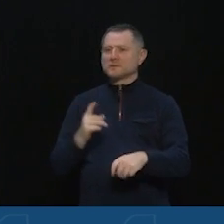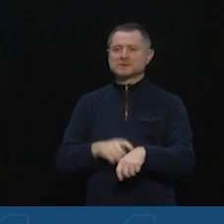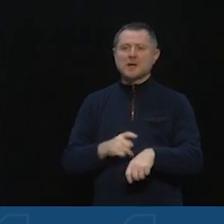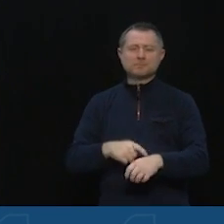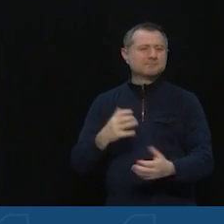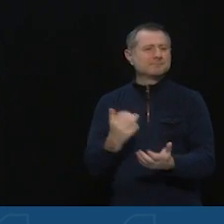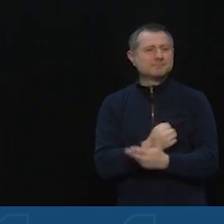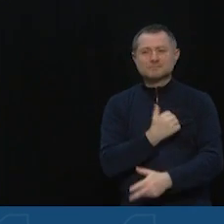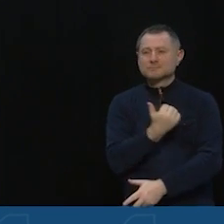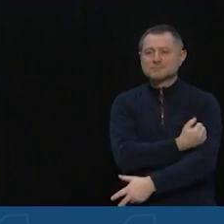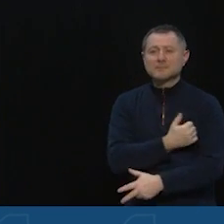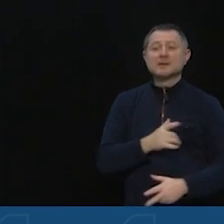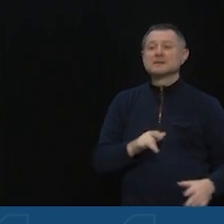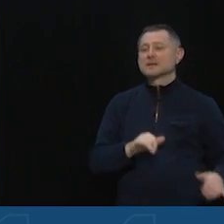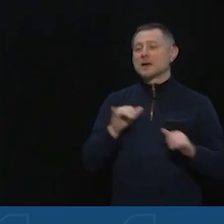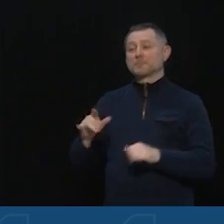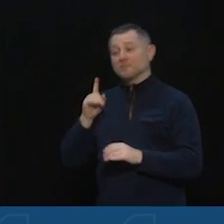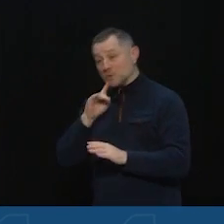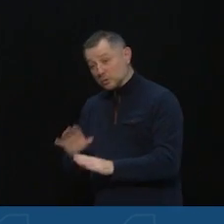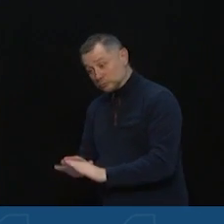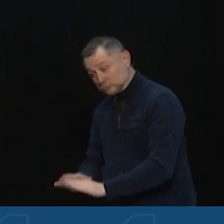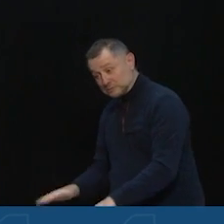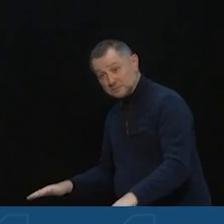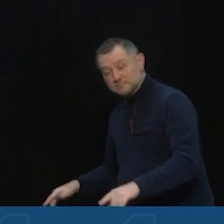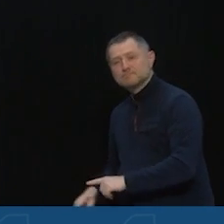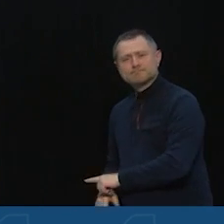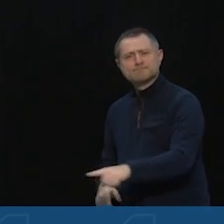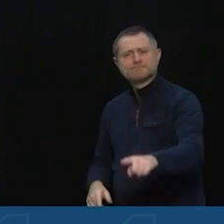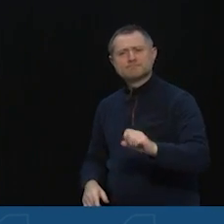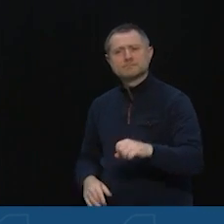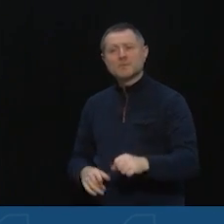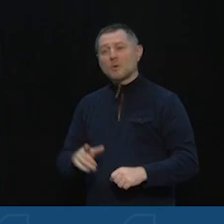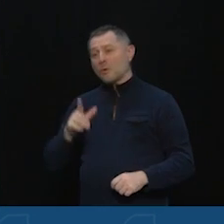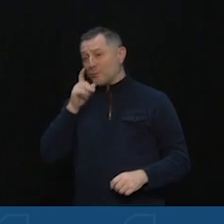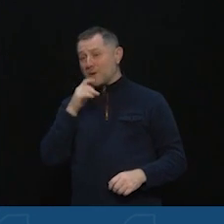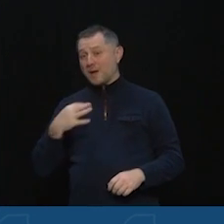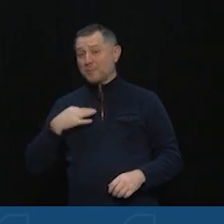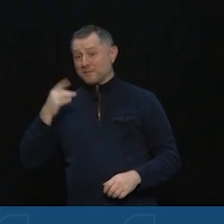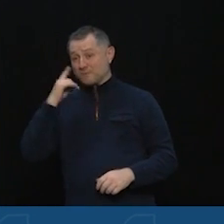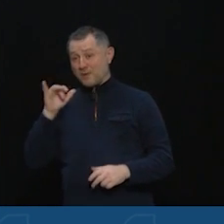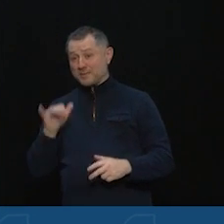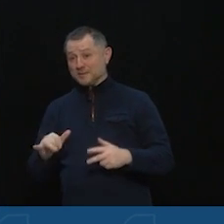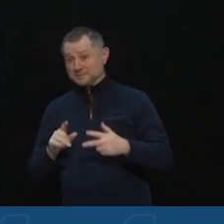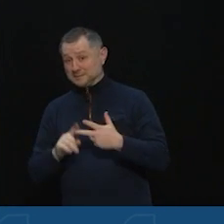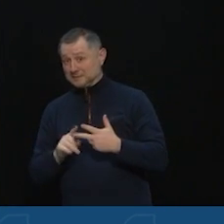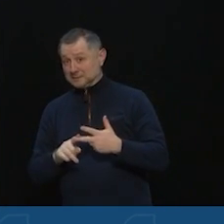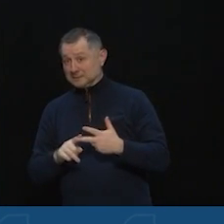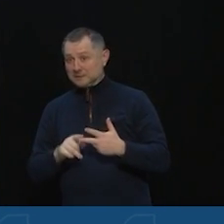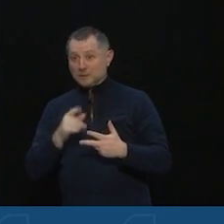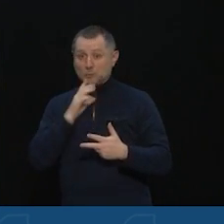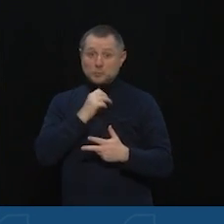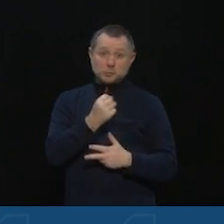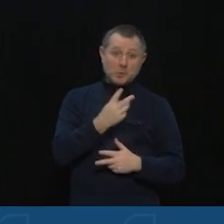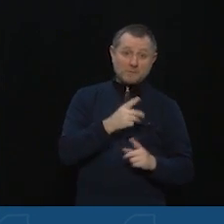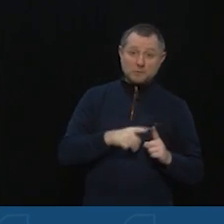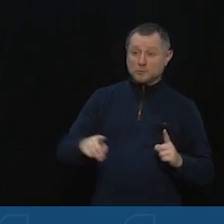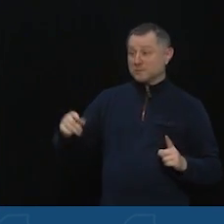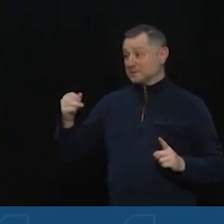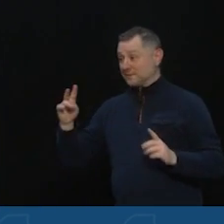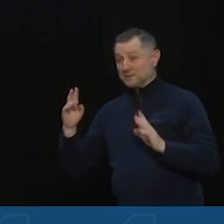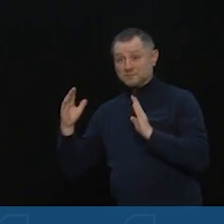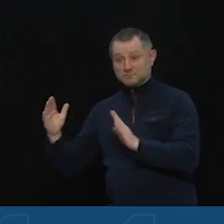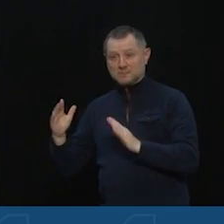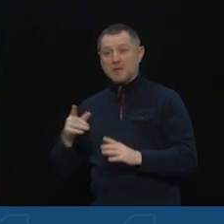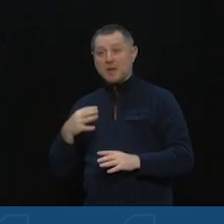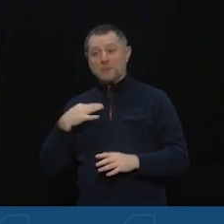thing for our kids who are eligible for boosting if they're 12 to 17.